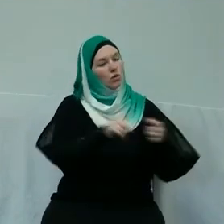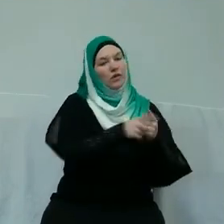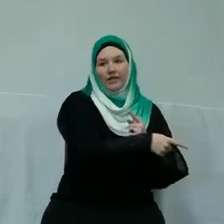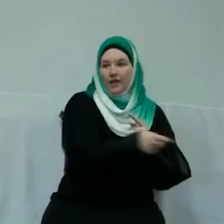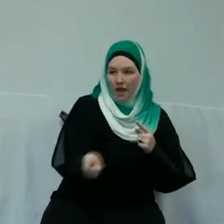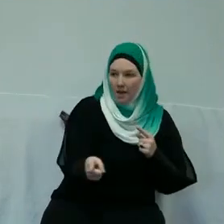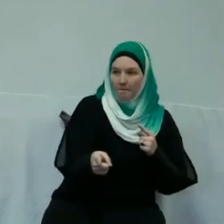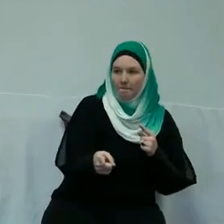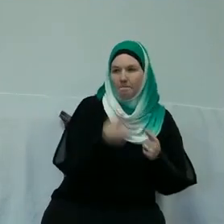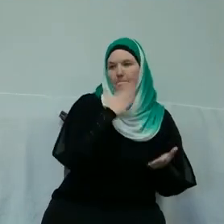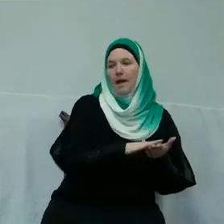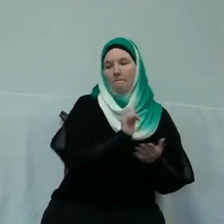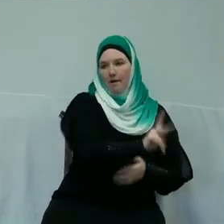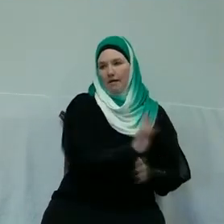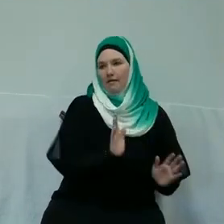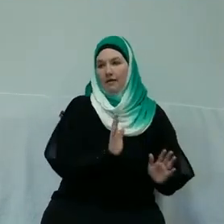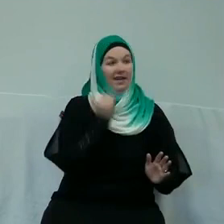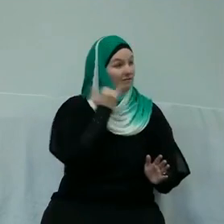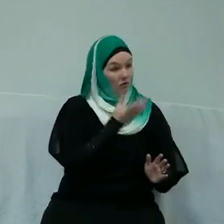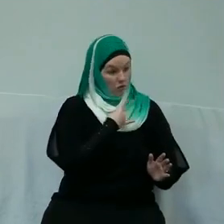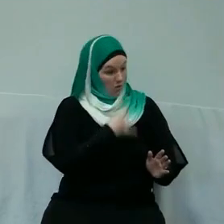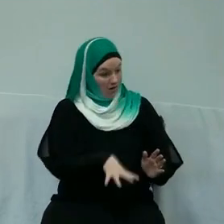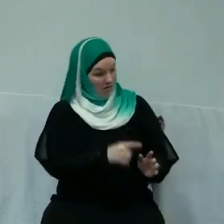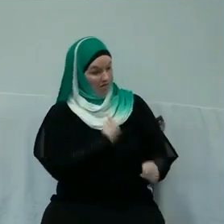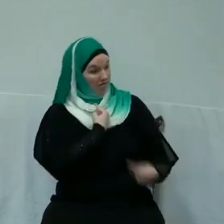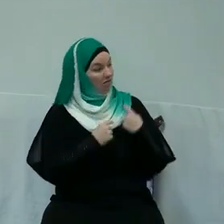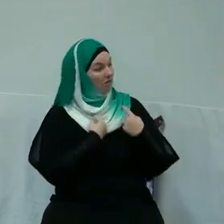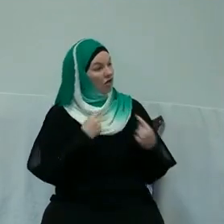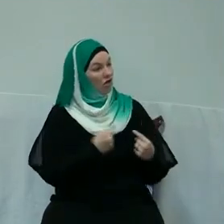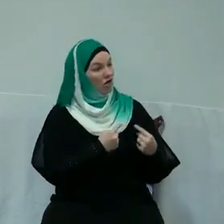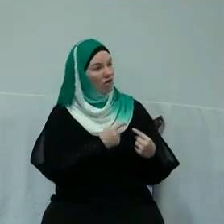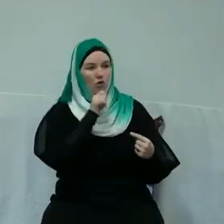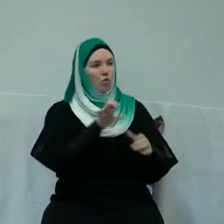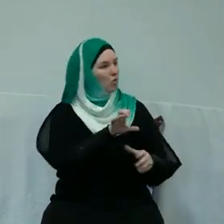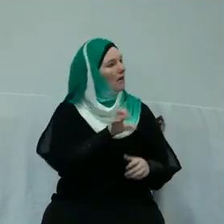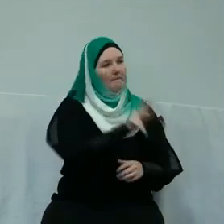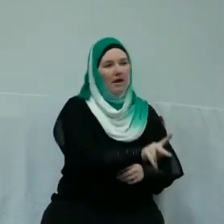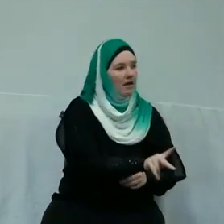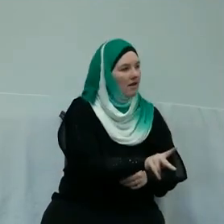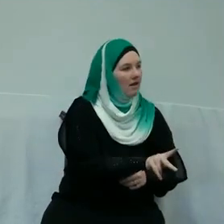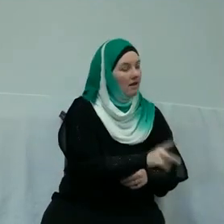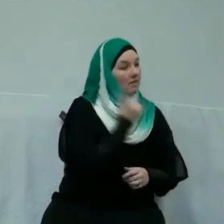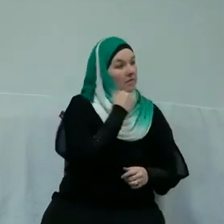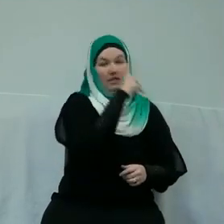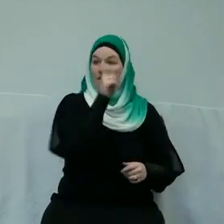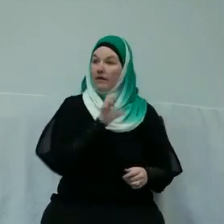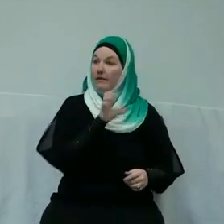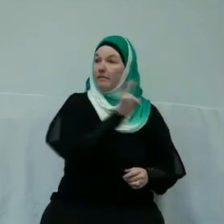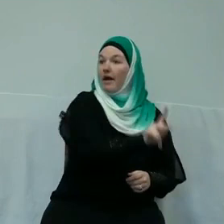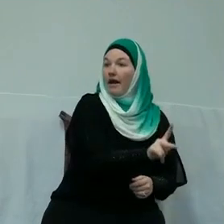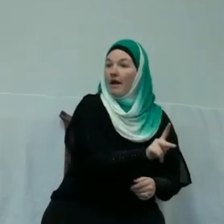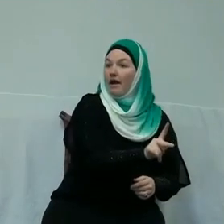what they are doing to you. If you don't like what they are doing, don't do it back. Because if you do it back,